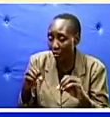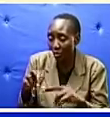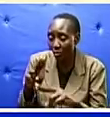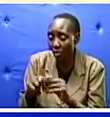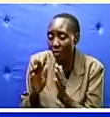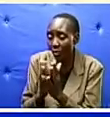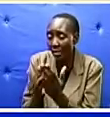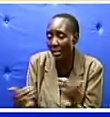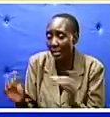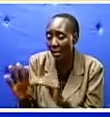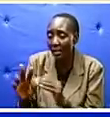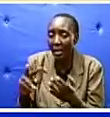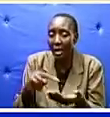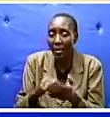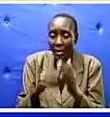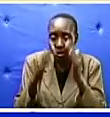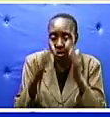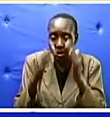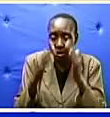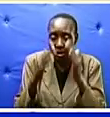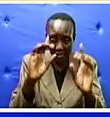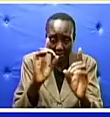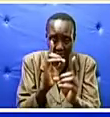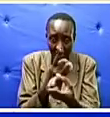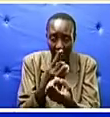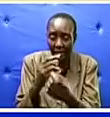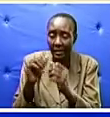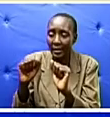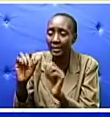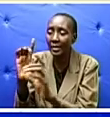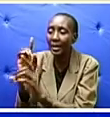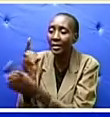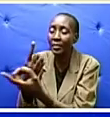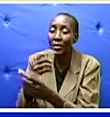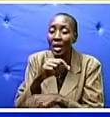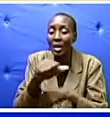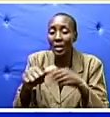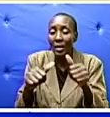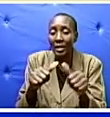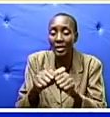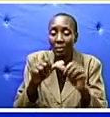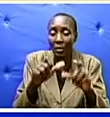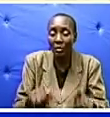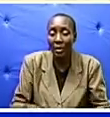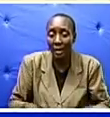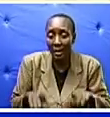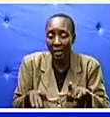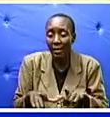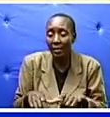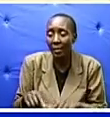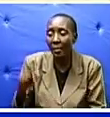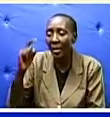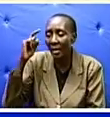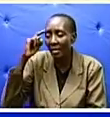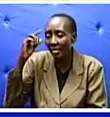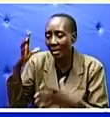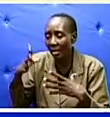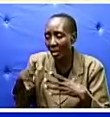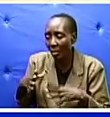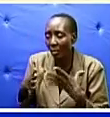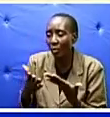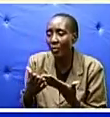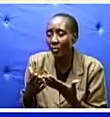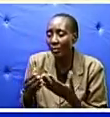So the focus then was different. It was different. Because it's about survival. Until people... The rise of the